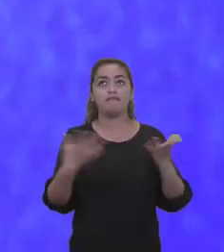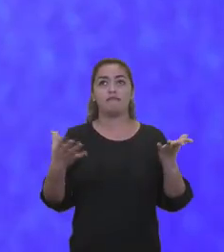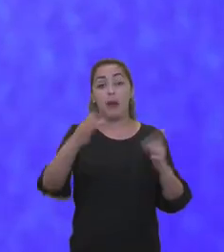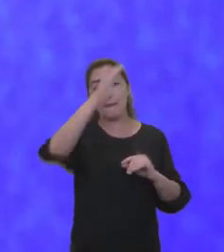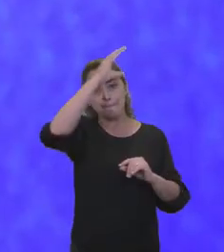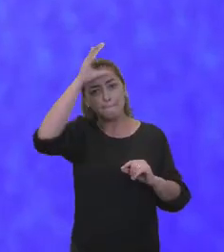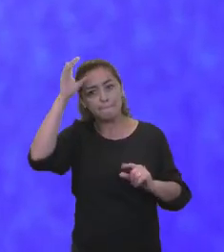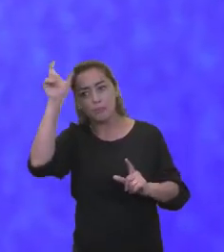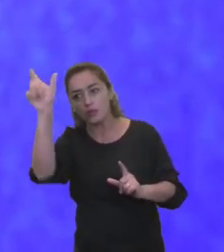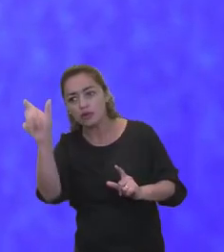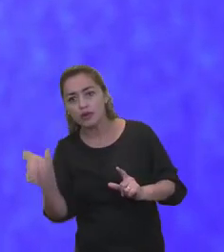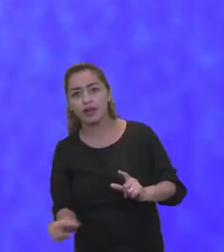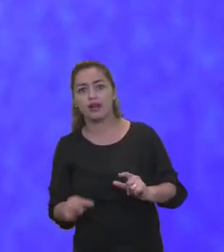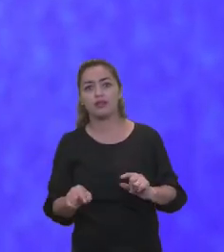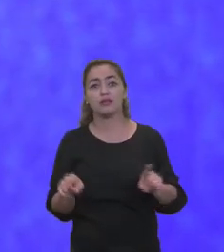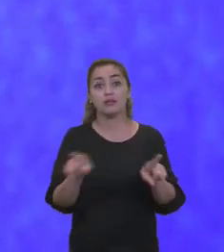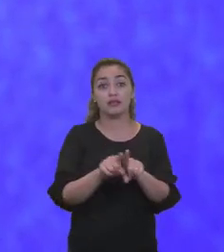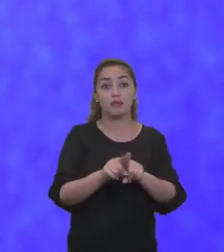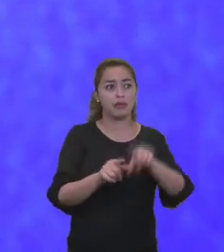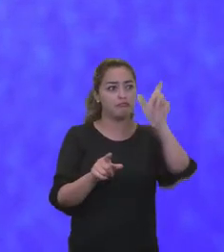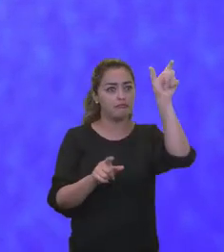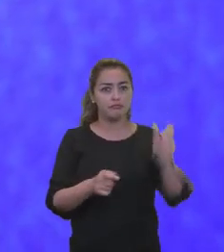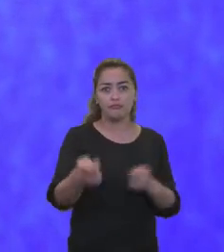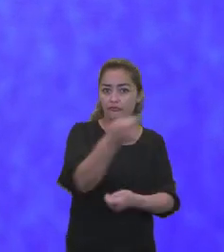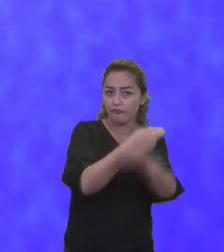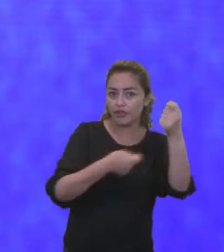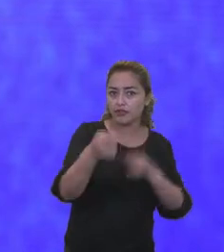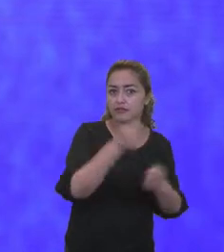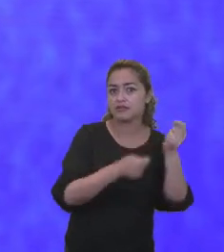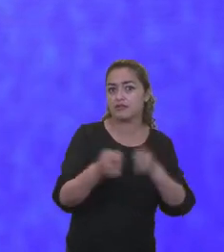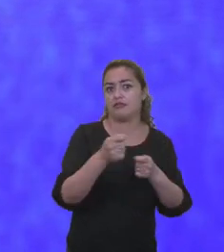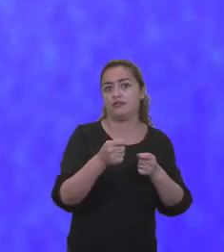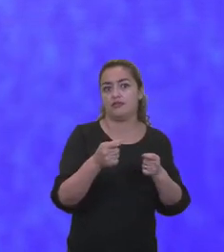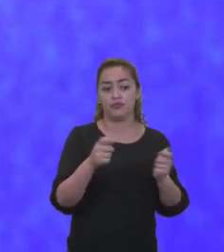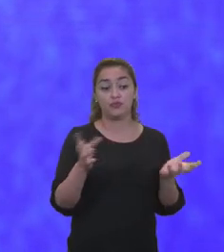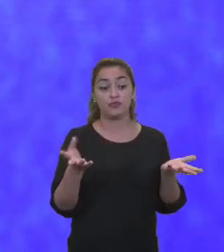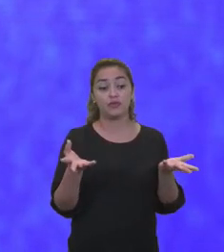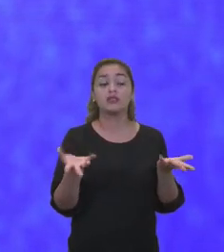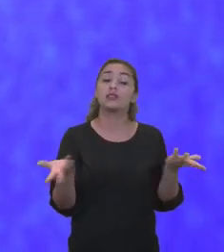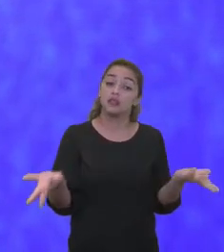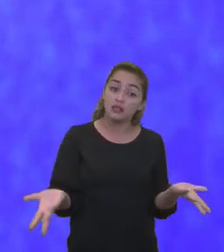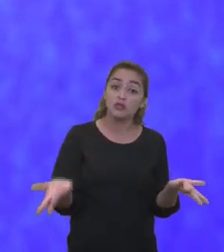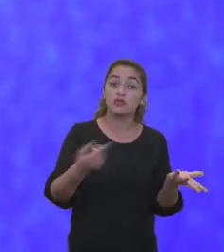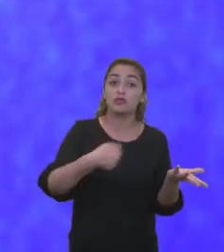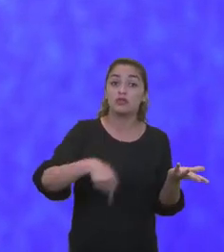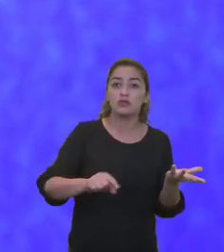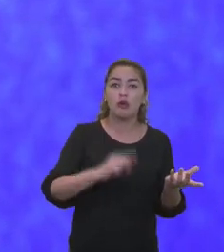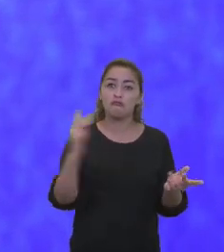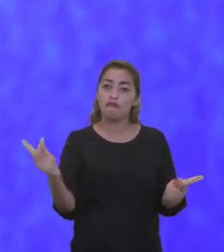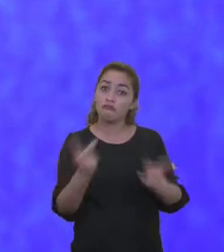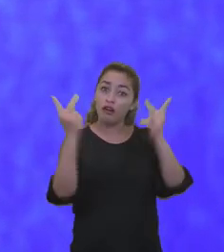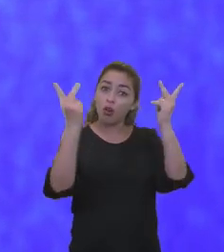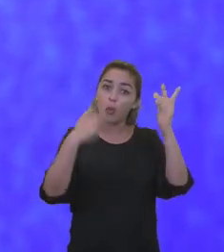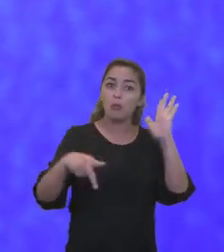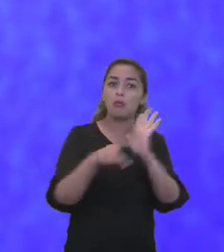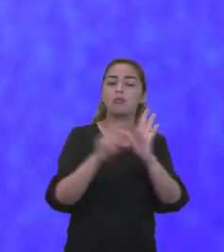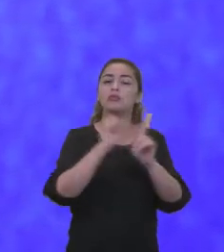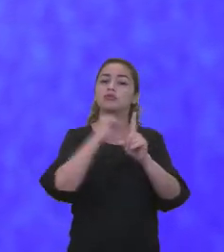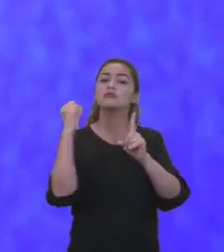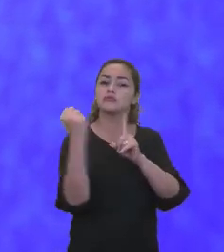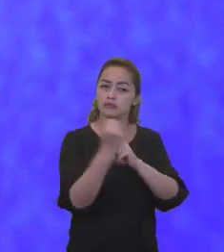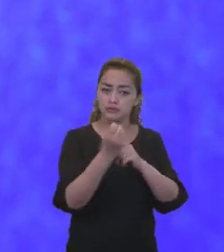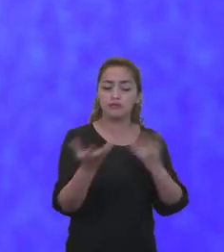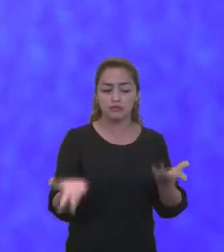about the generation of value to our clients and to the financial markets. This is to